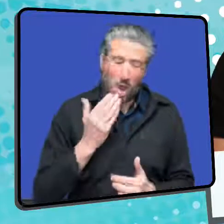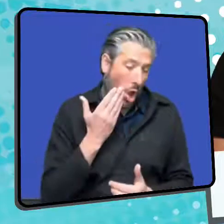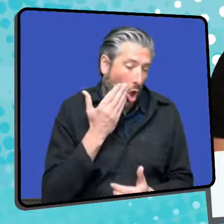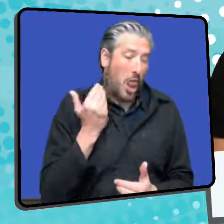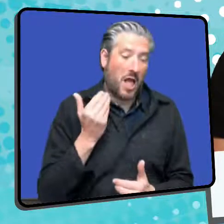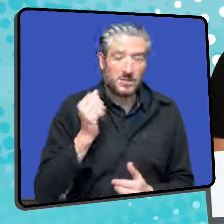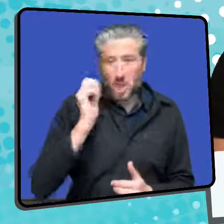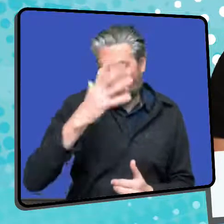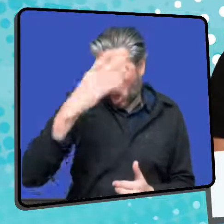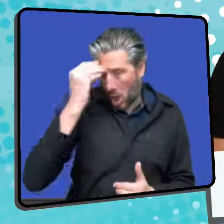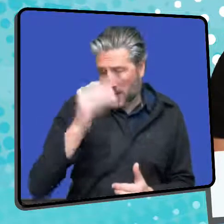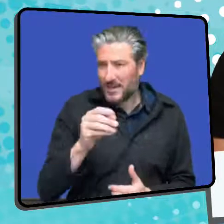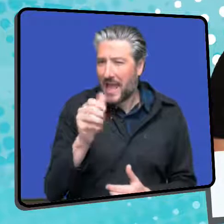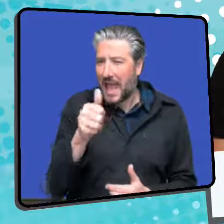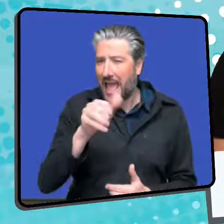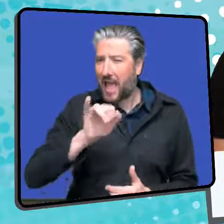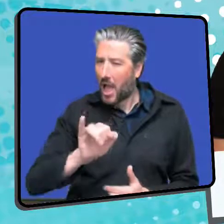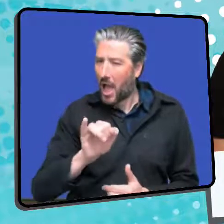sentence.